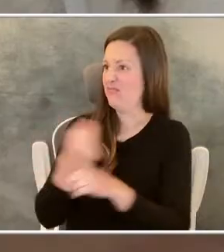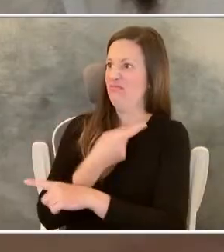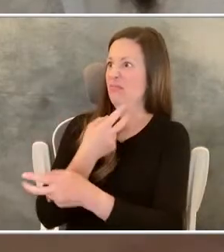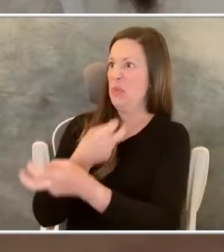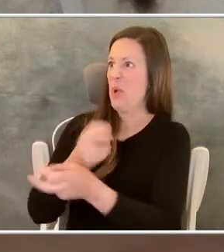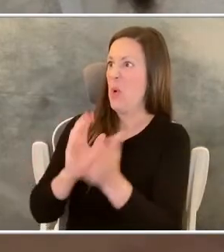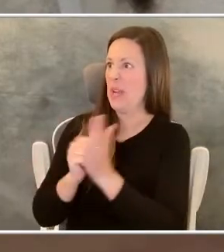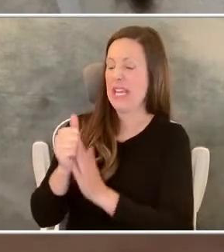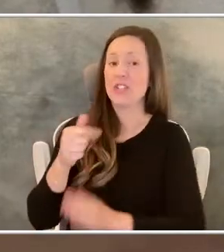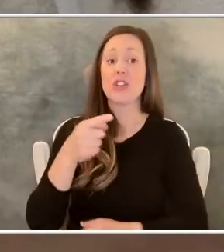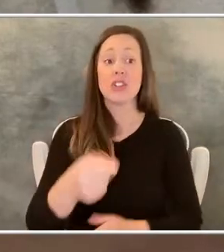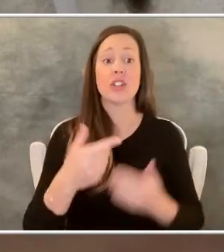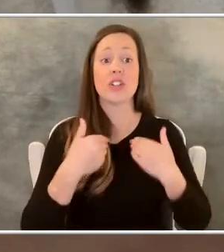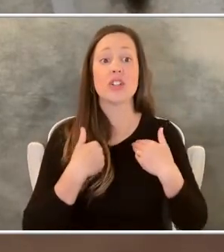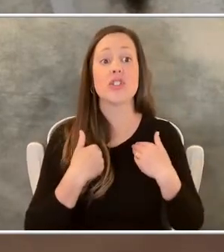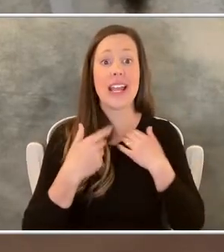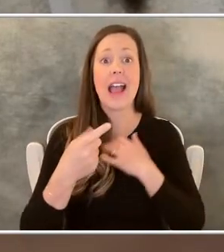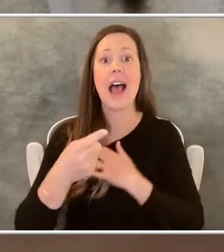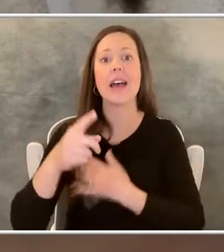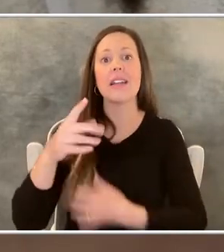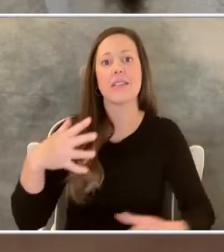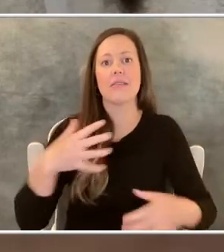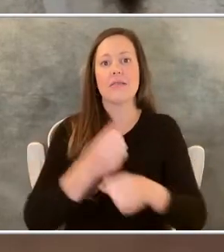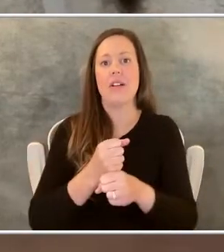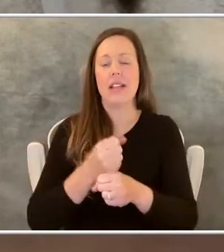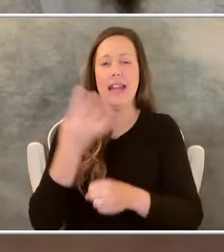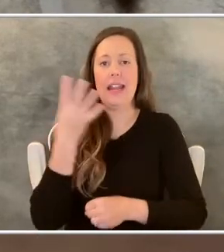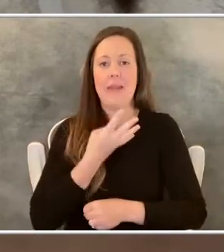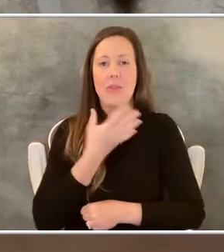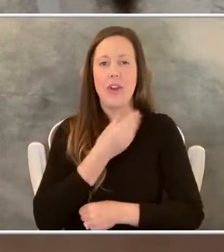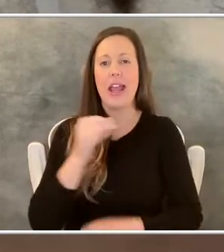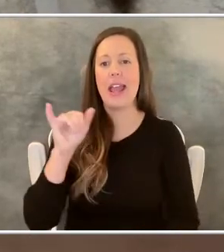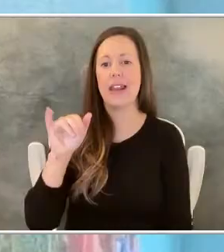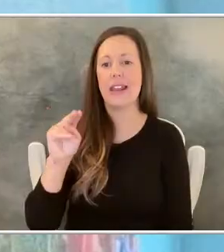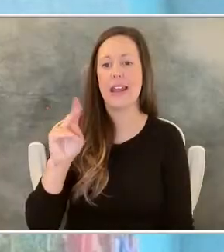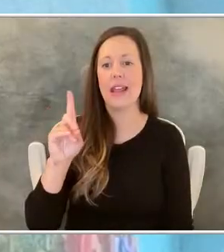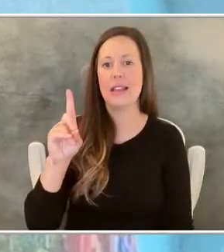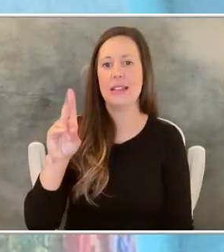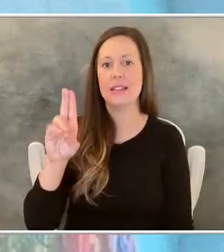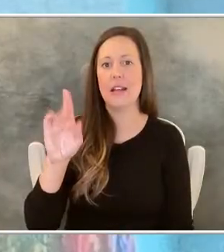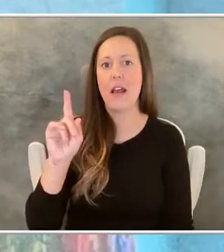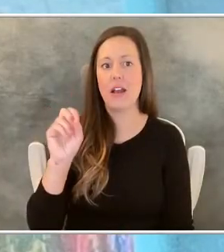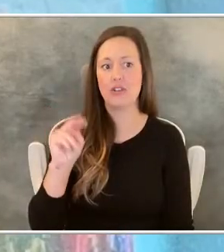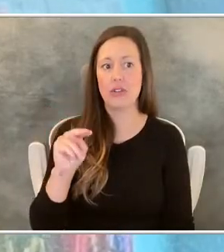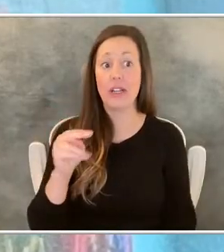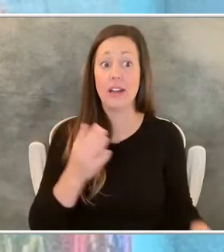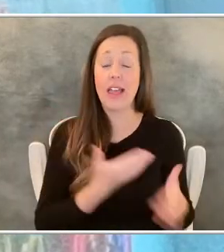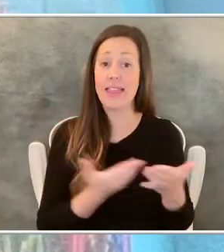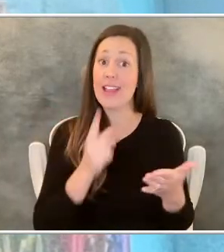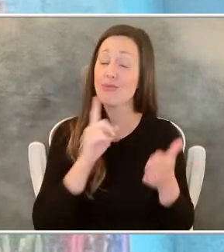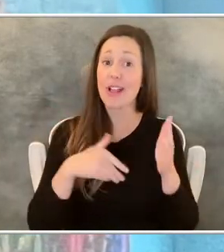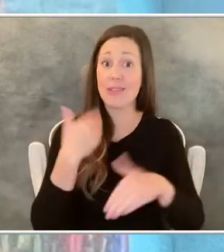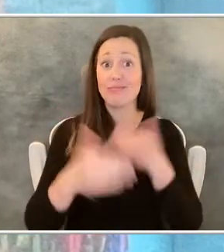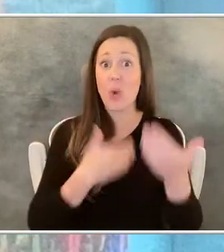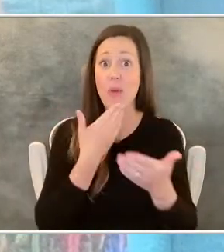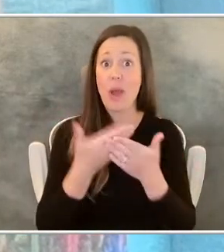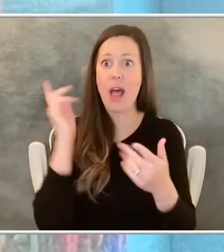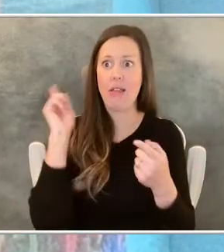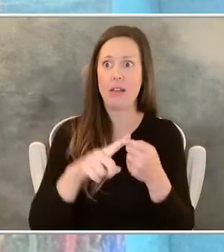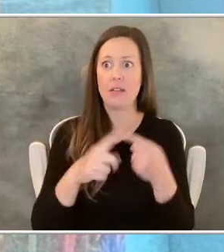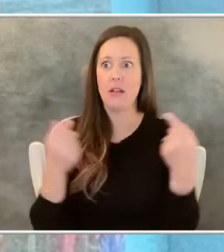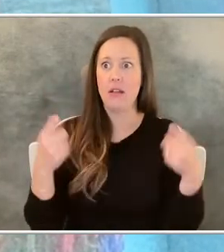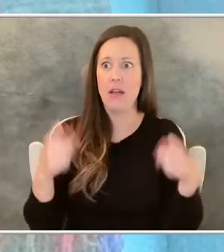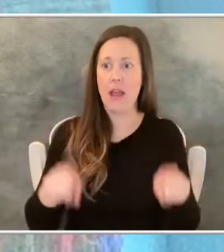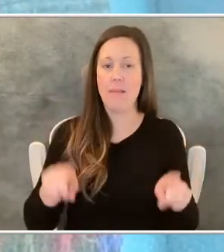and consolidated chemotherapy. Things were going well until they weren't. Kati was told that she would